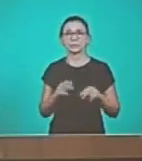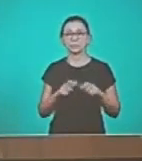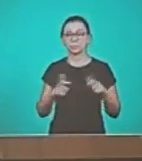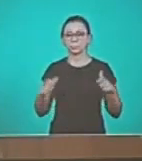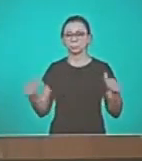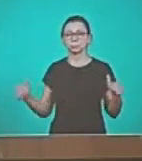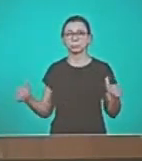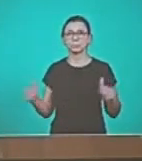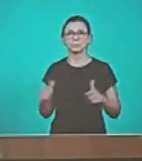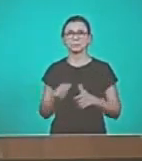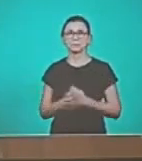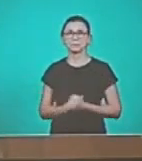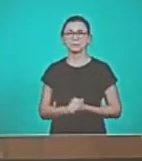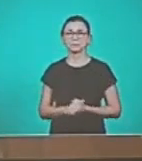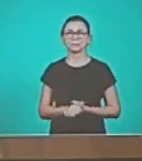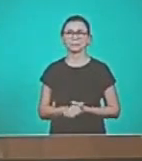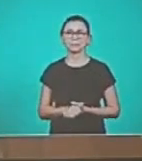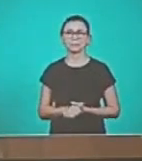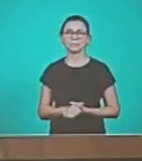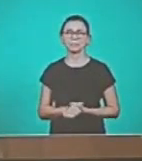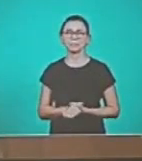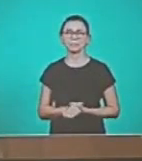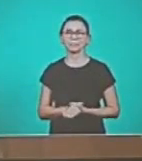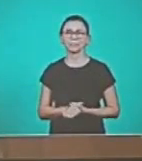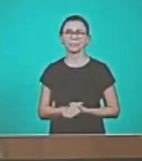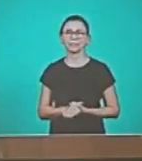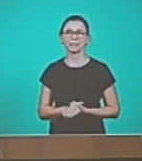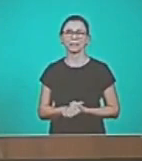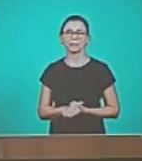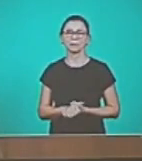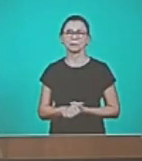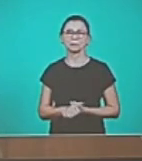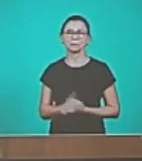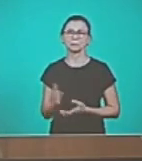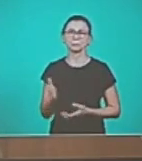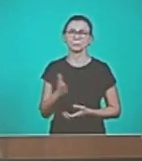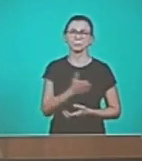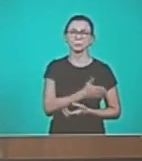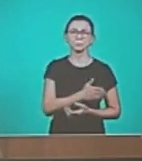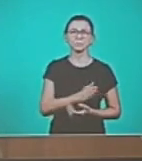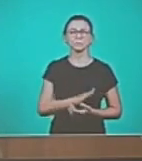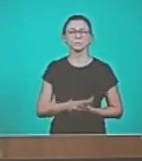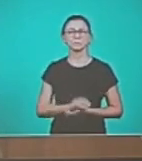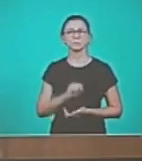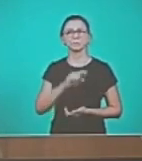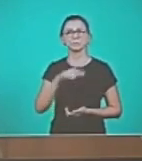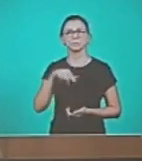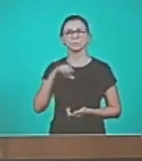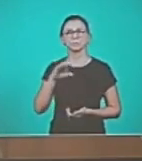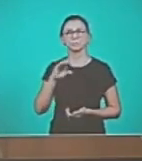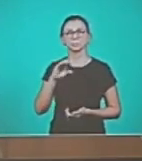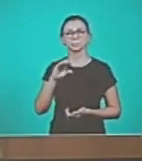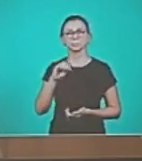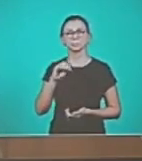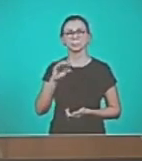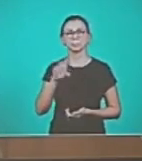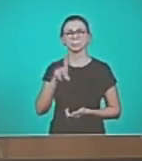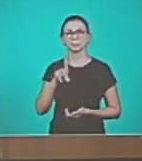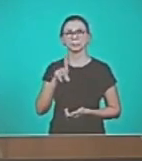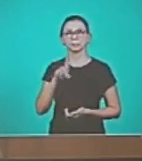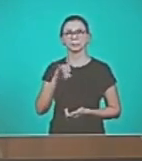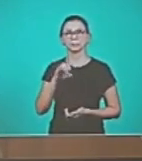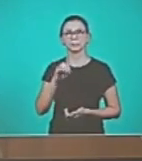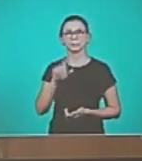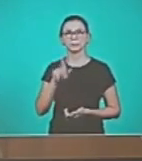So, Sister Aurelucia from São Diogo, also in Brazil, his sister, her pastor is Pastor Humberto, he is a fighter.